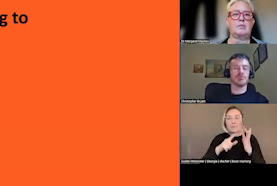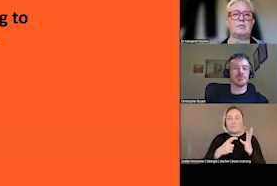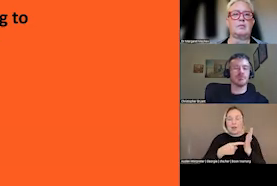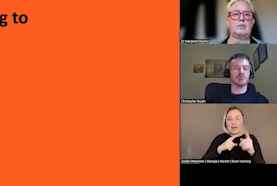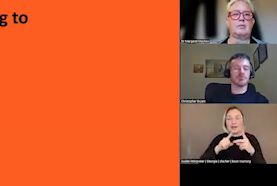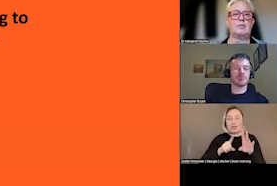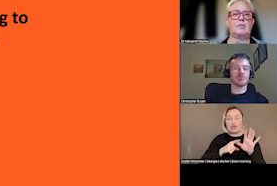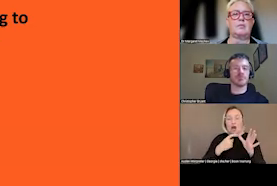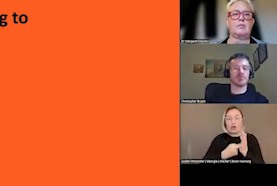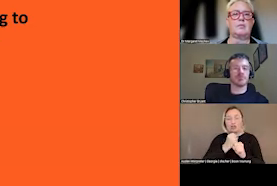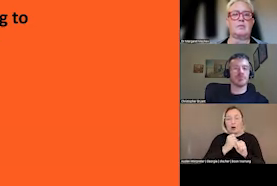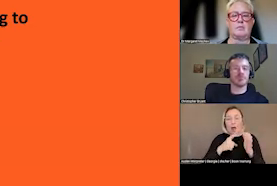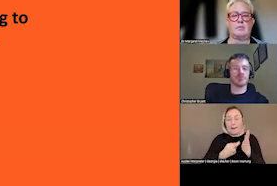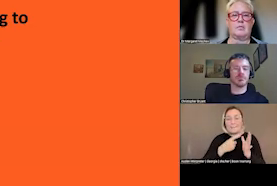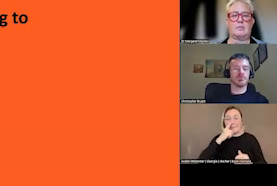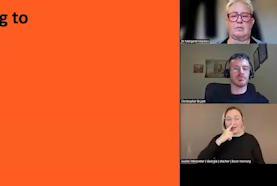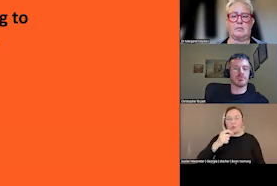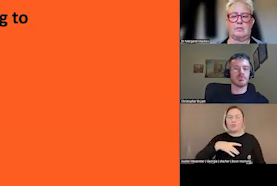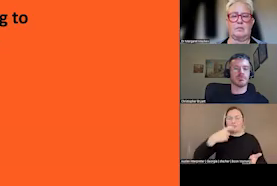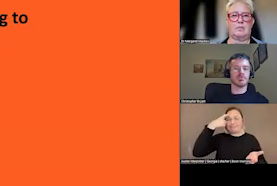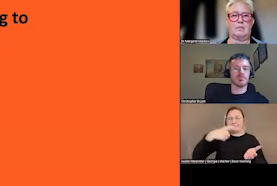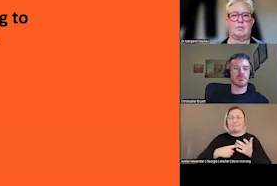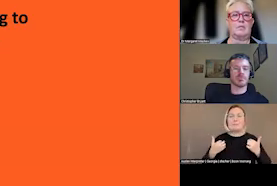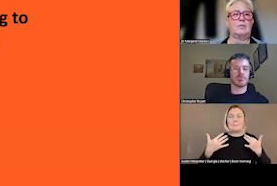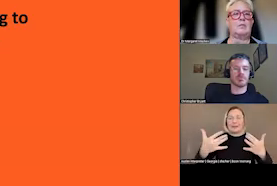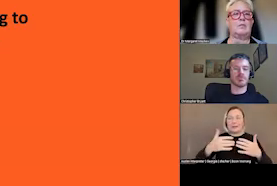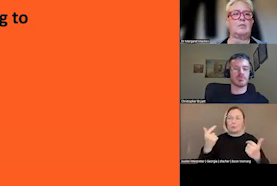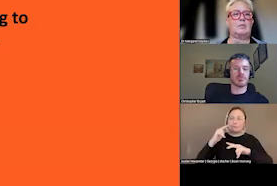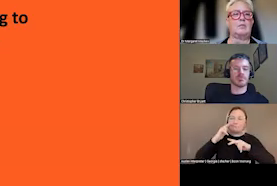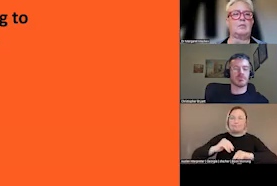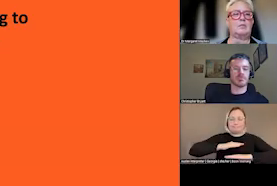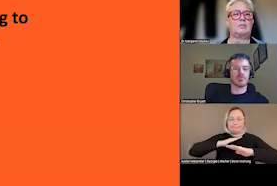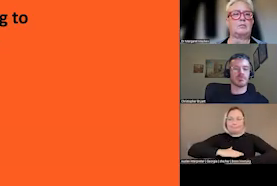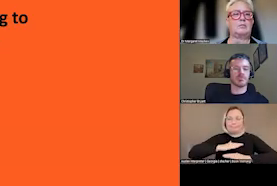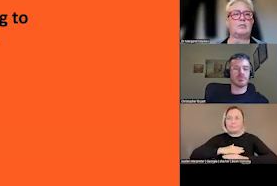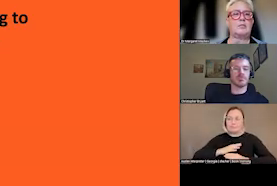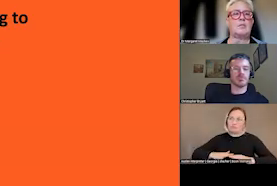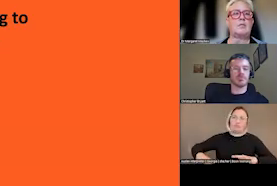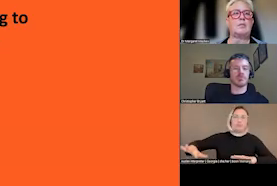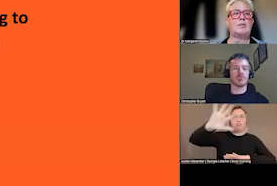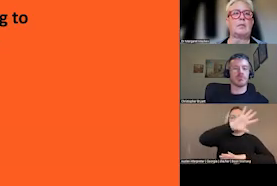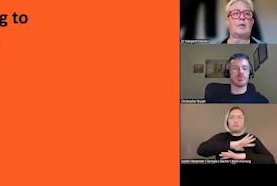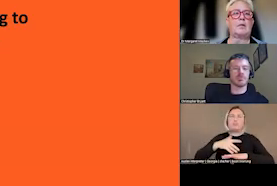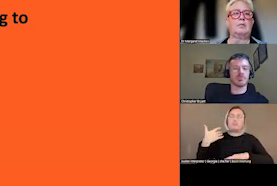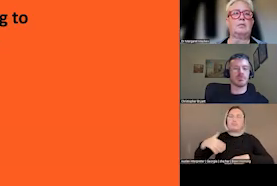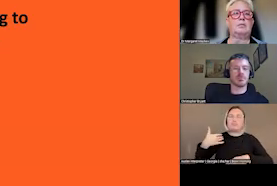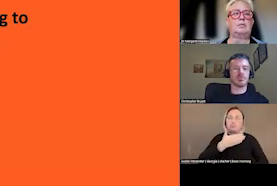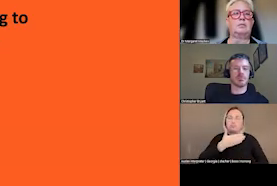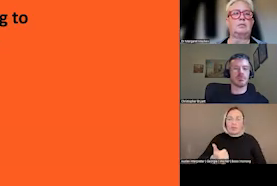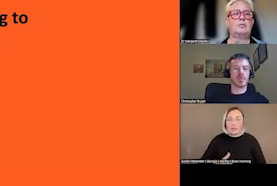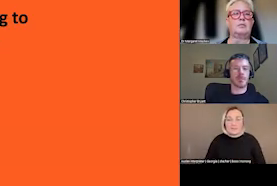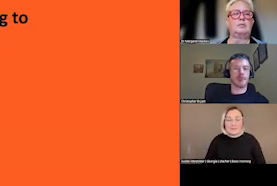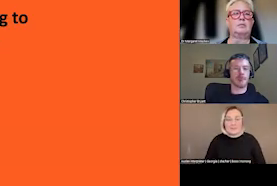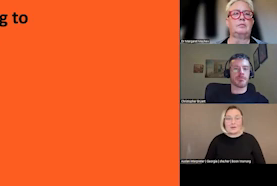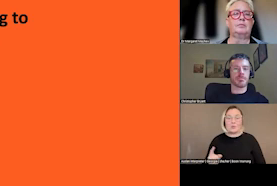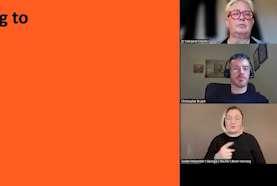I'd like to acknowledge the many traditional custodians of country throughout this beautiful continent. We are so